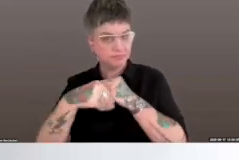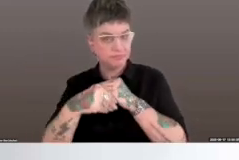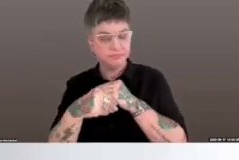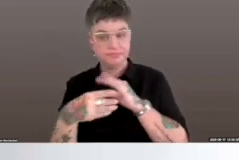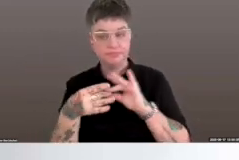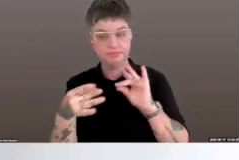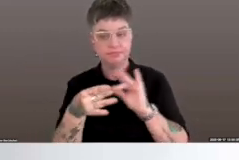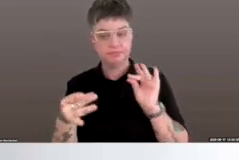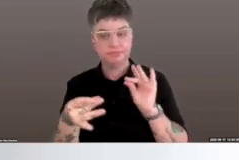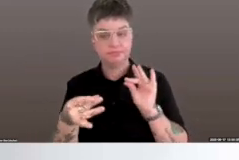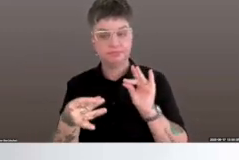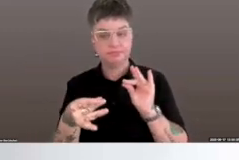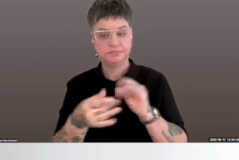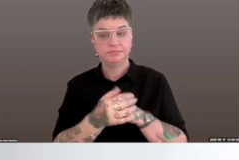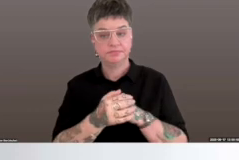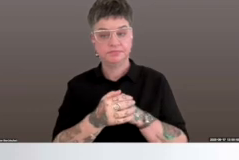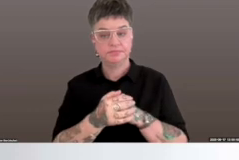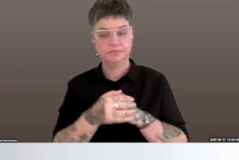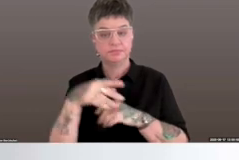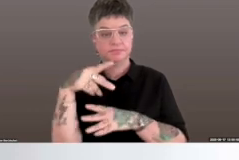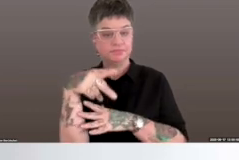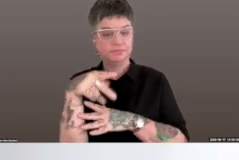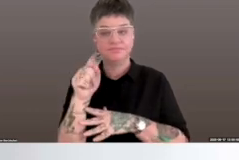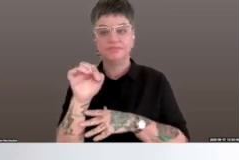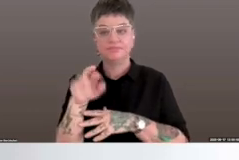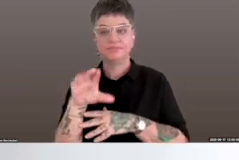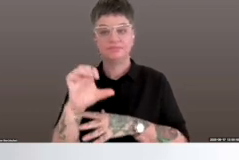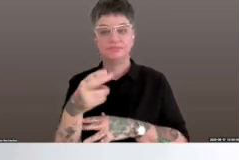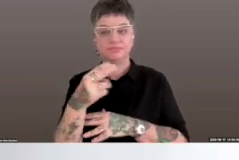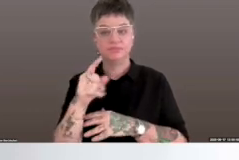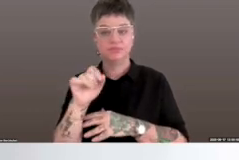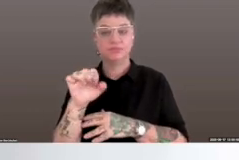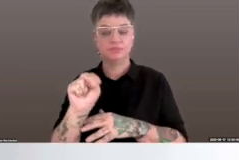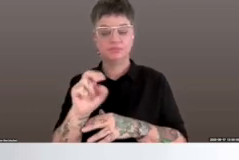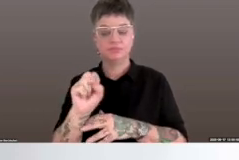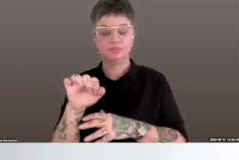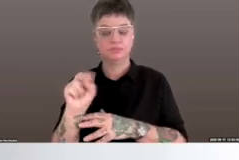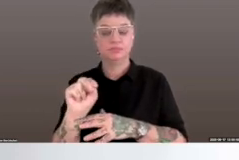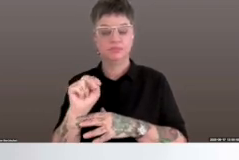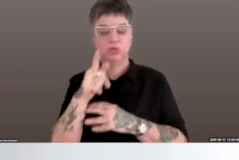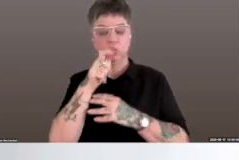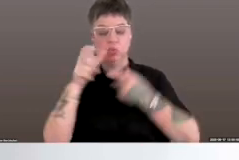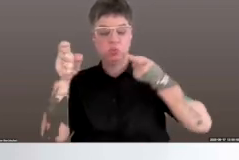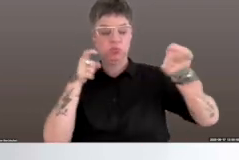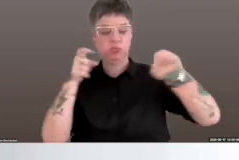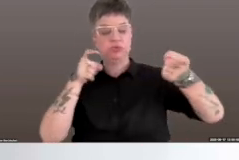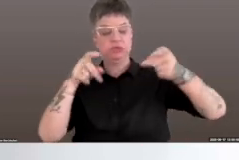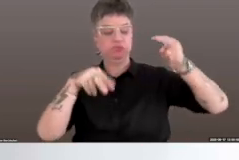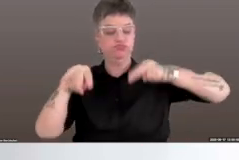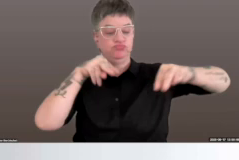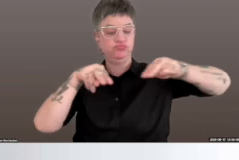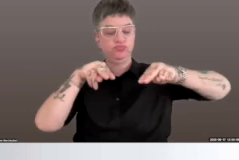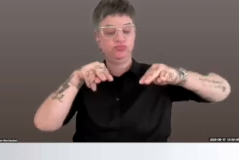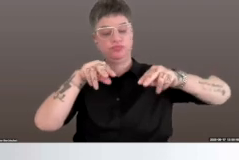I guess just cribbing from what Peter Christensen, who oversees our heavy duty programs, has noted that fire trucks would be eligible